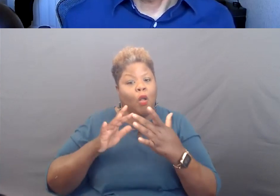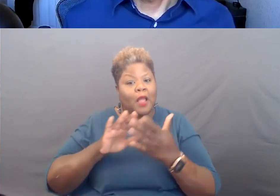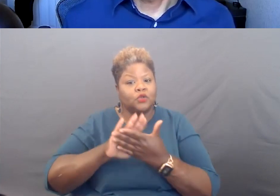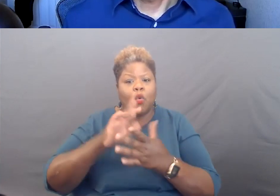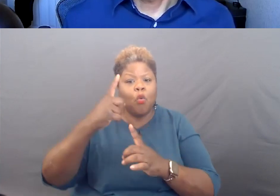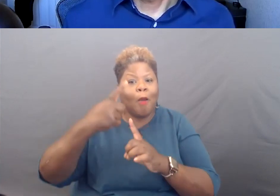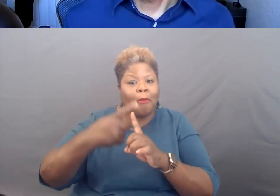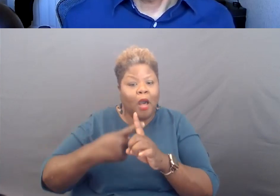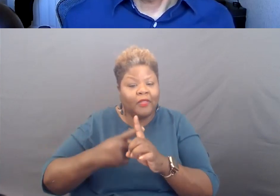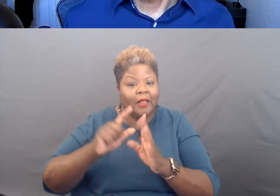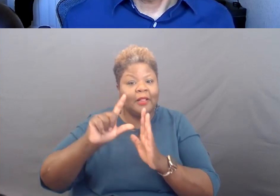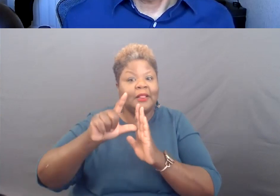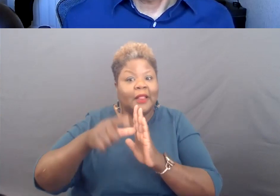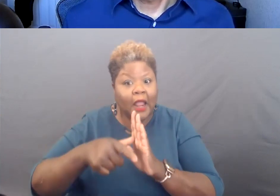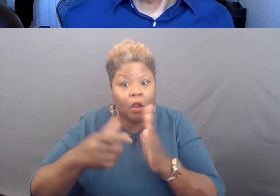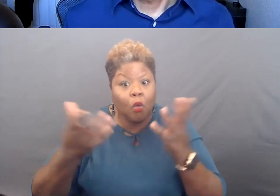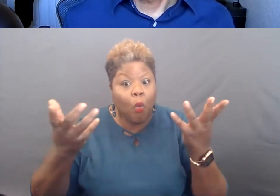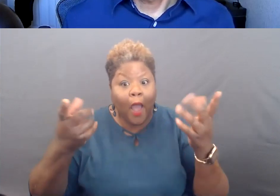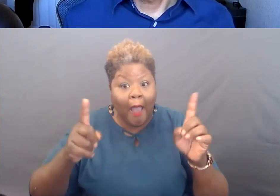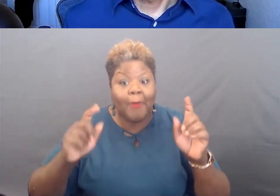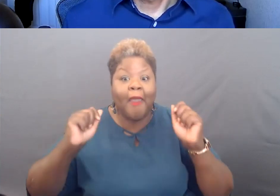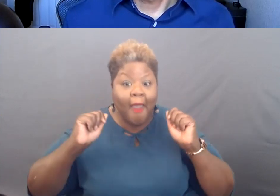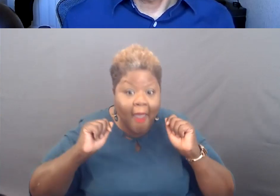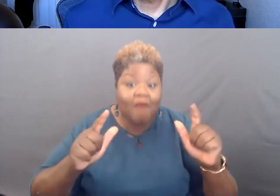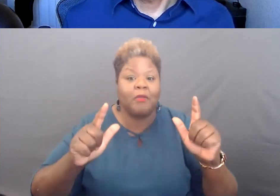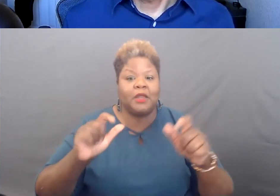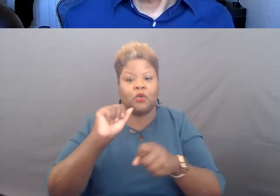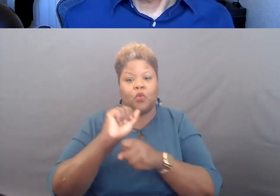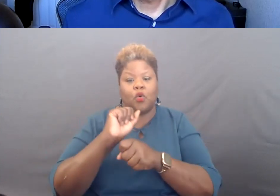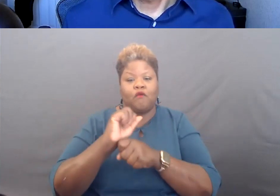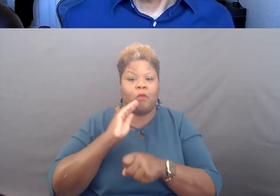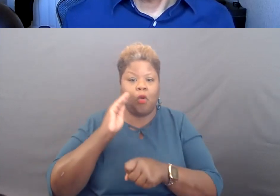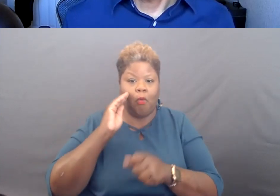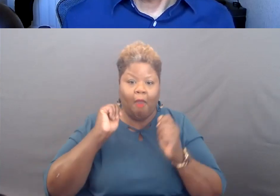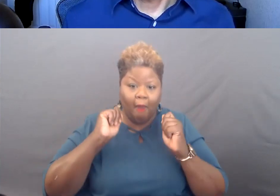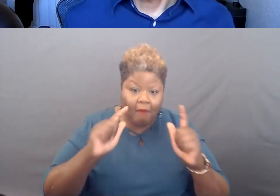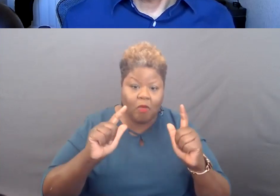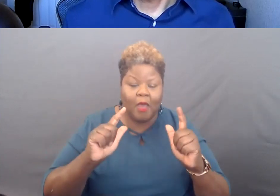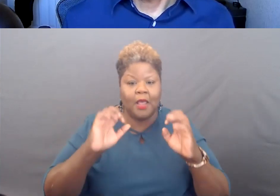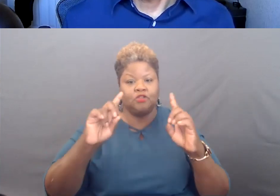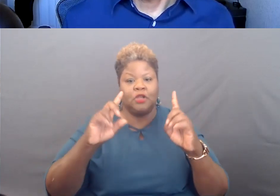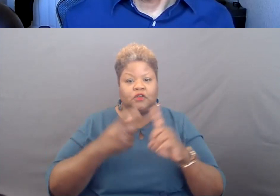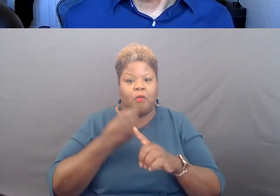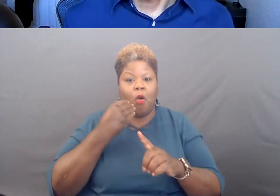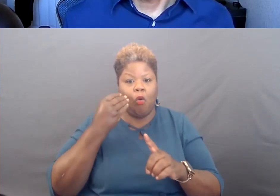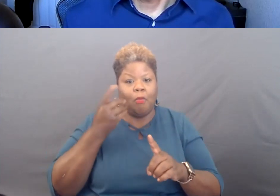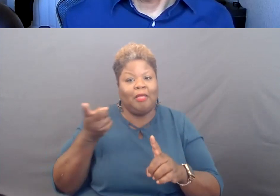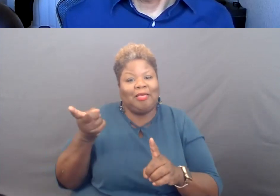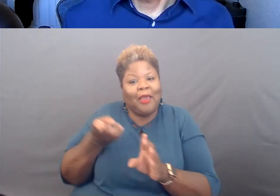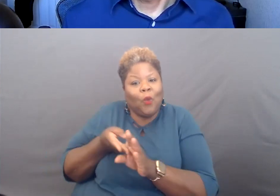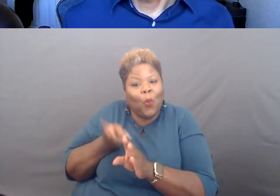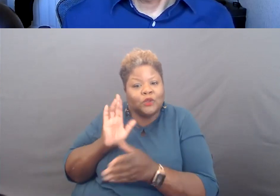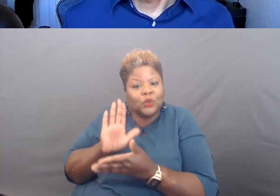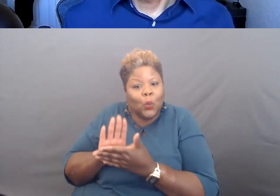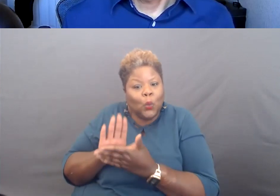month later for everybody to be using work from home and education from home programs. They gave up their